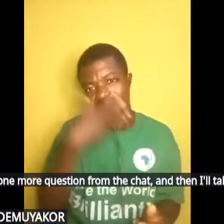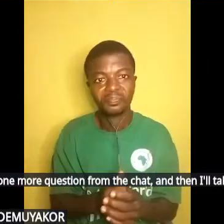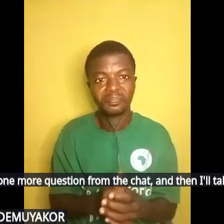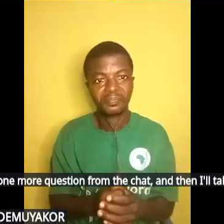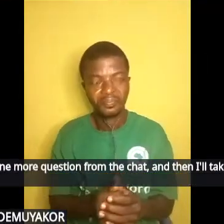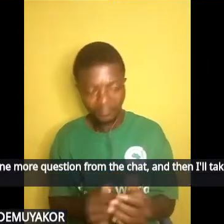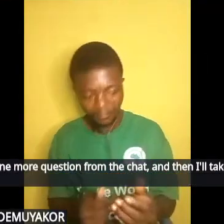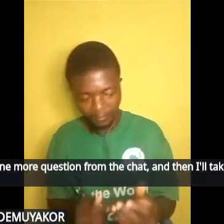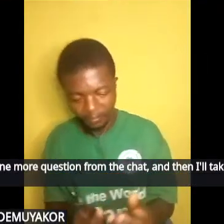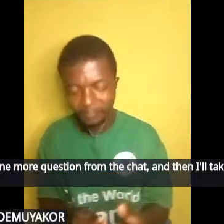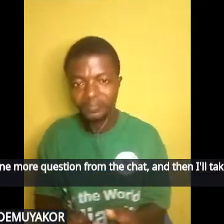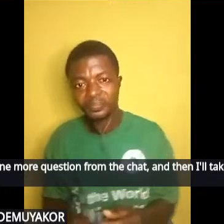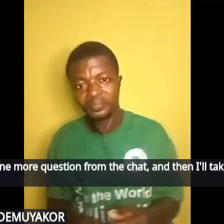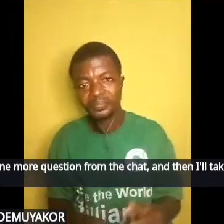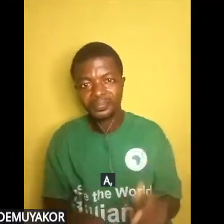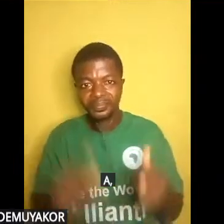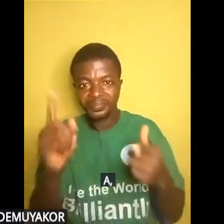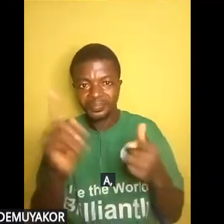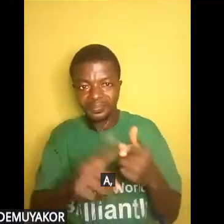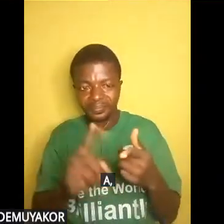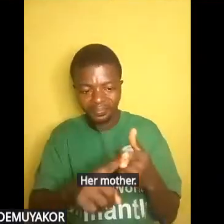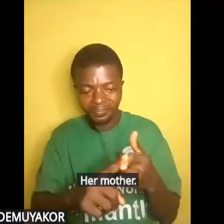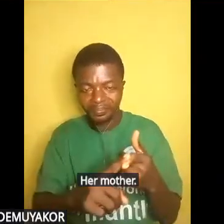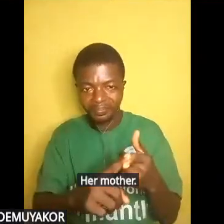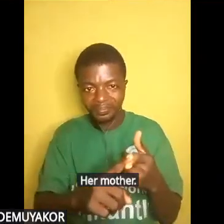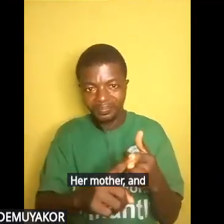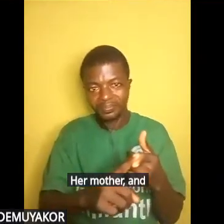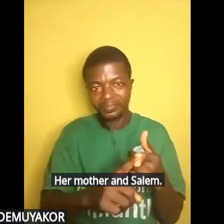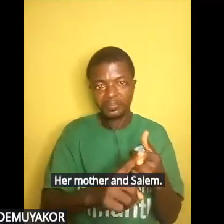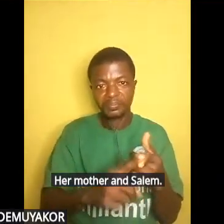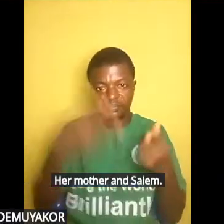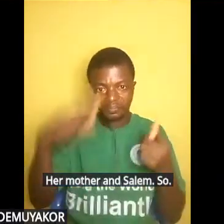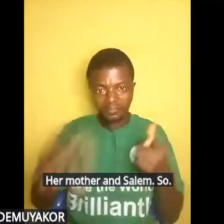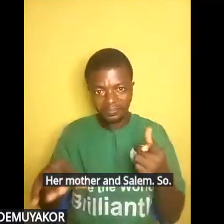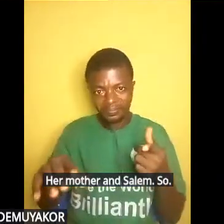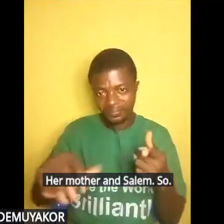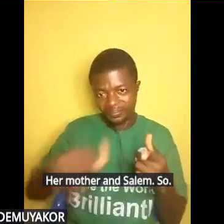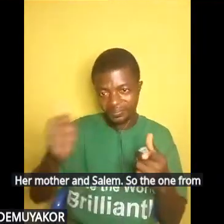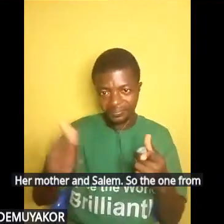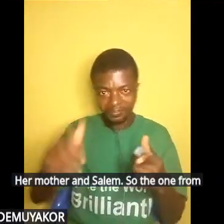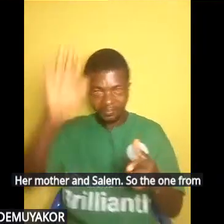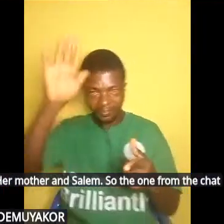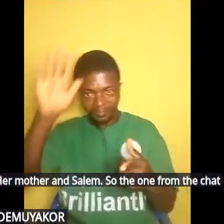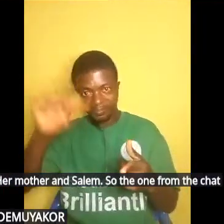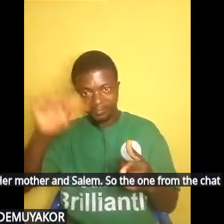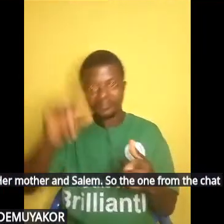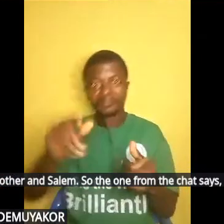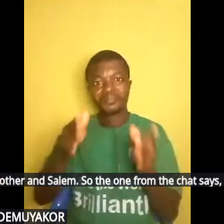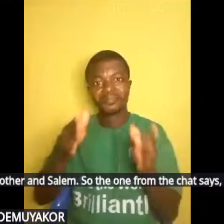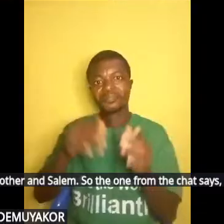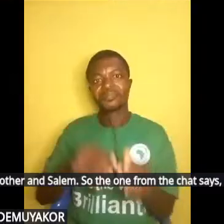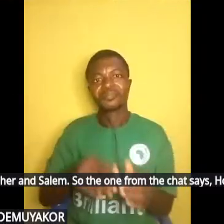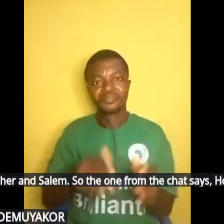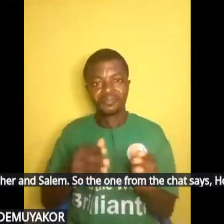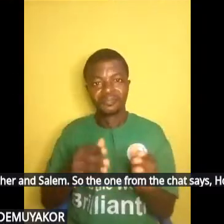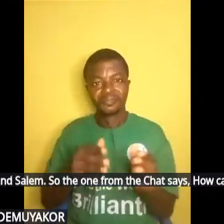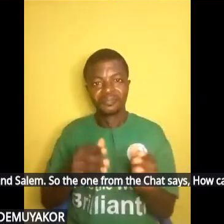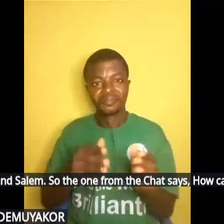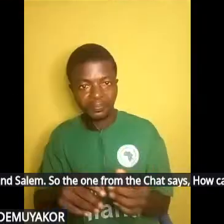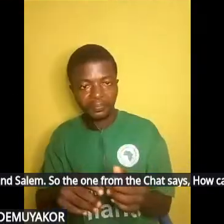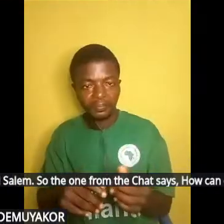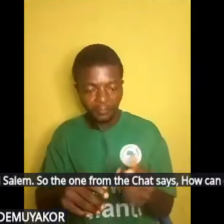are raised, Ahamada and Salim. So the one from the chat says, how can educators